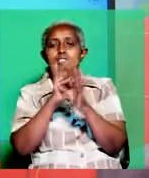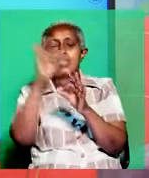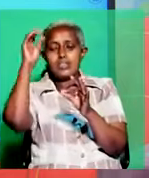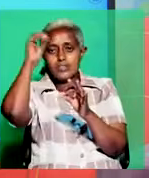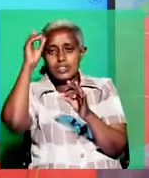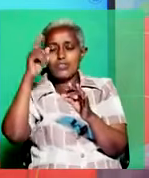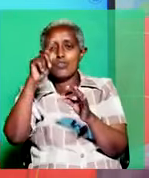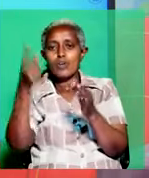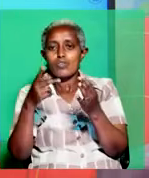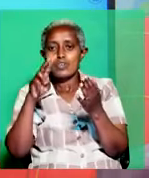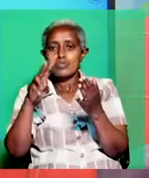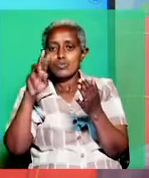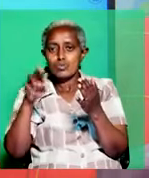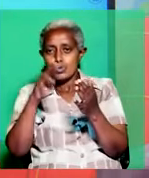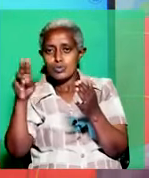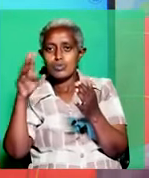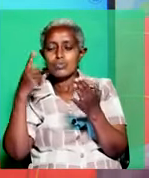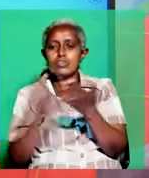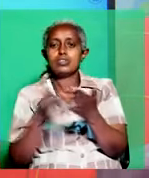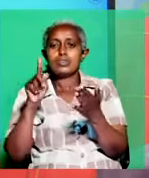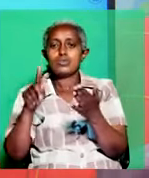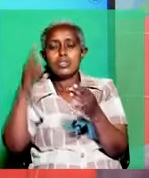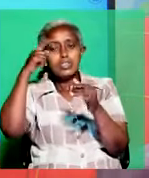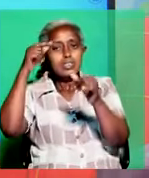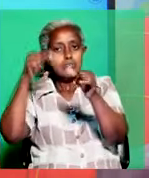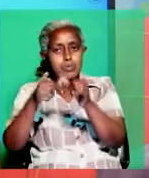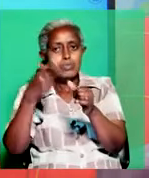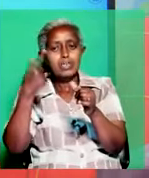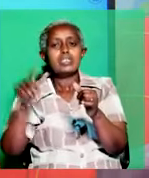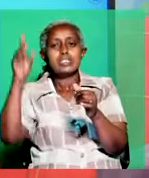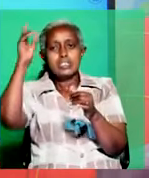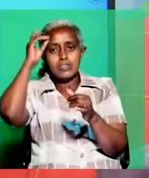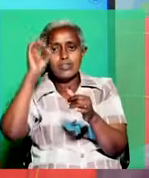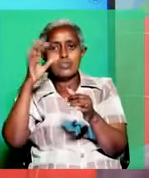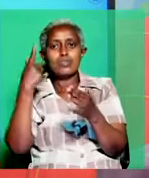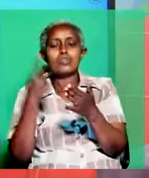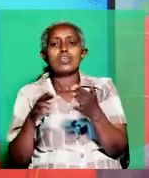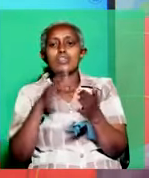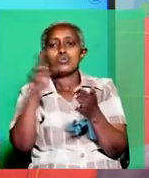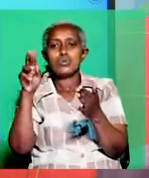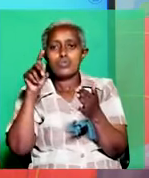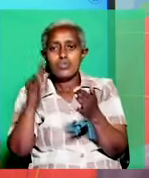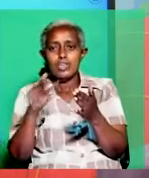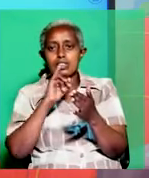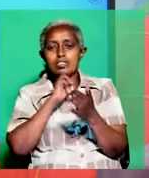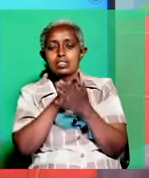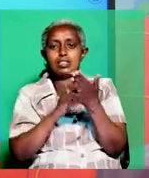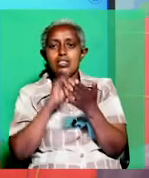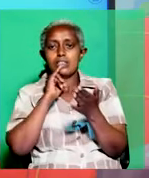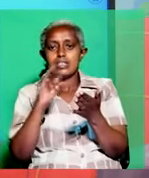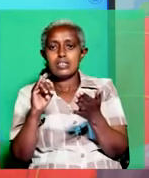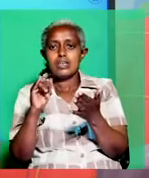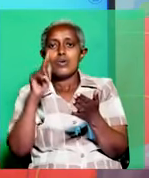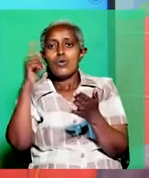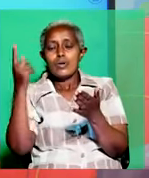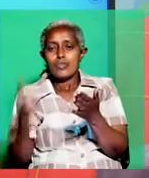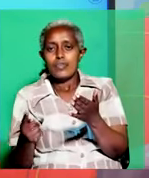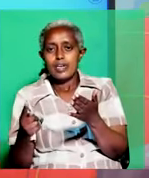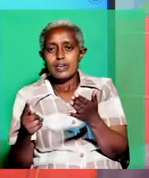1 over 2 root of this one. You remember the derivative of the square root of x is this. It is 1